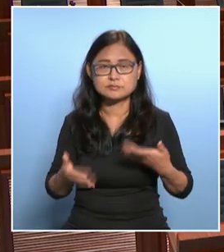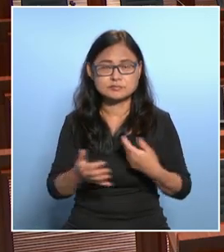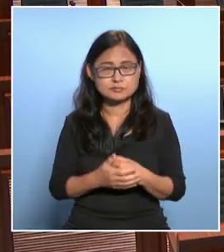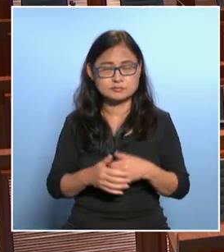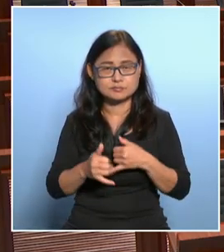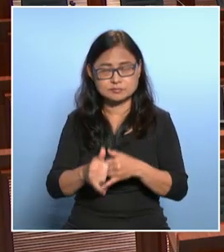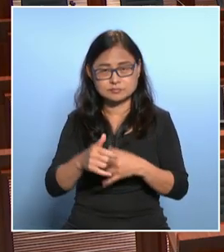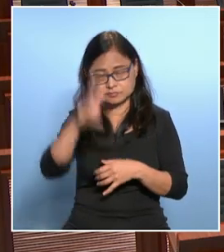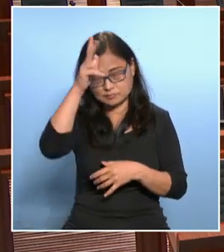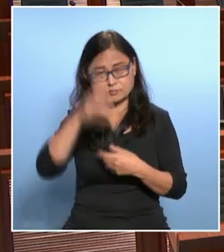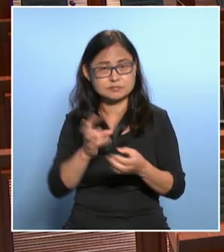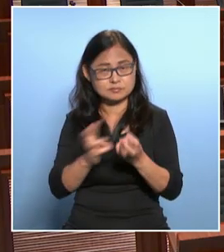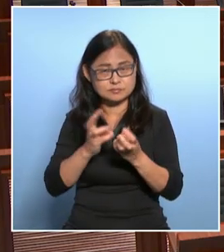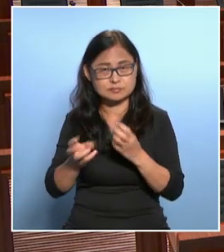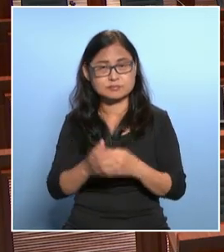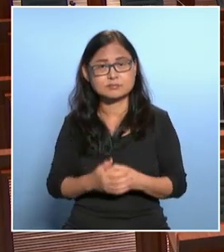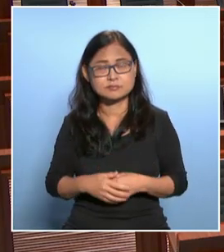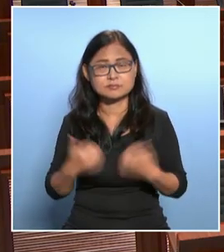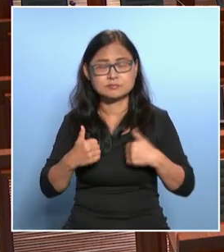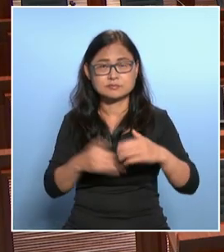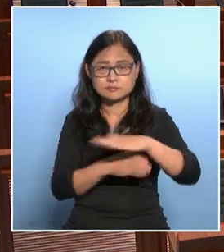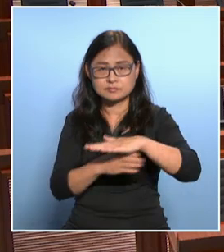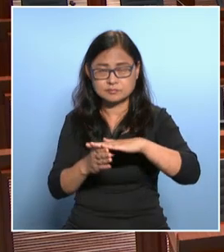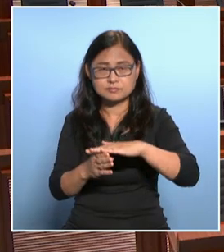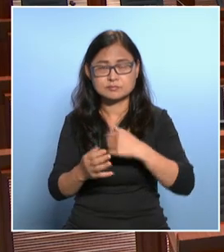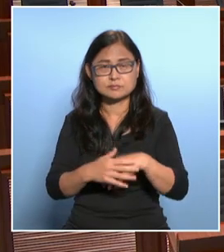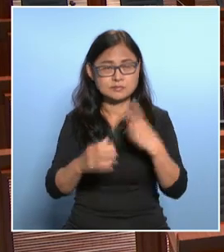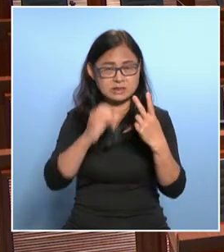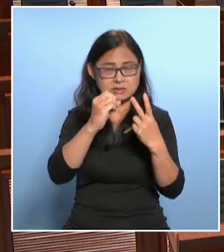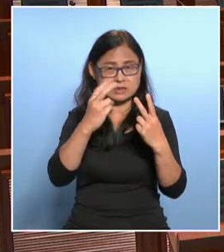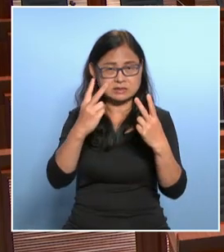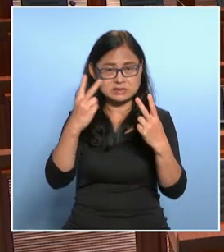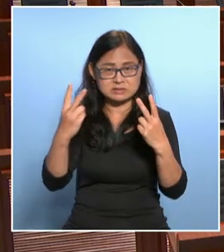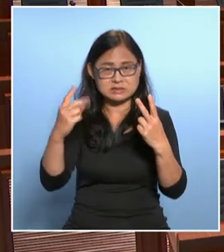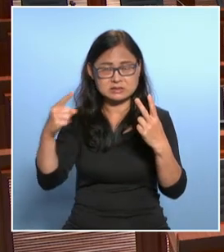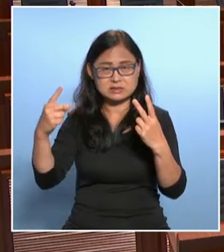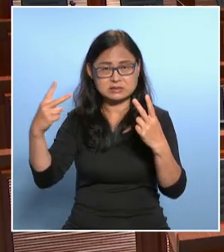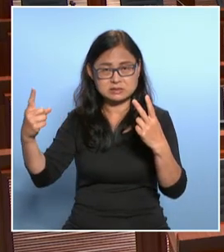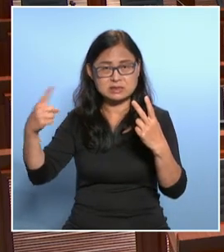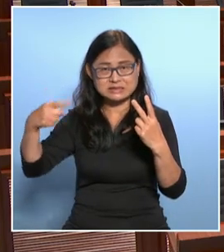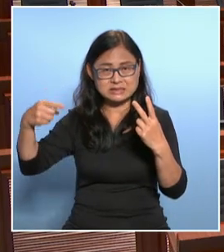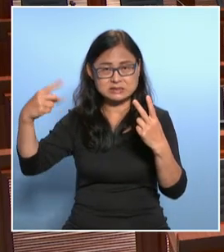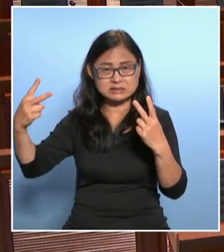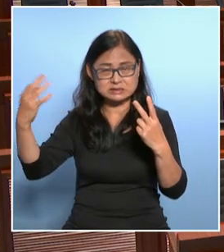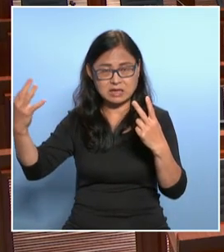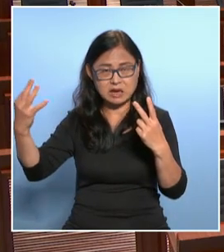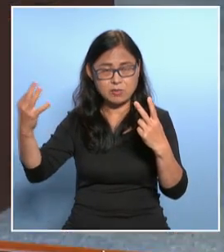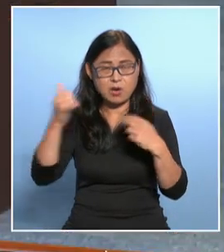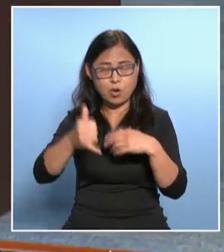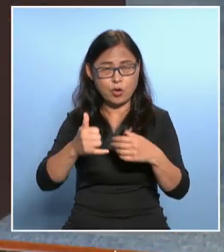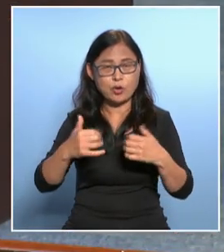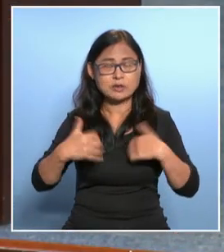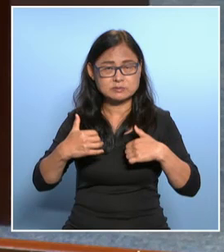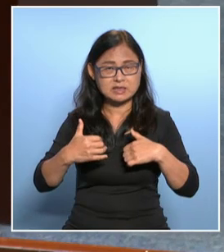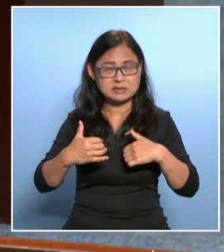Lam. Thank you, Chair. According to information provided by the government, in 2022 to